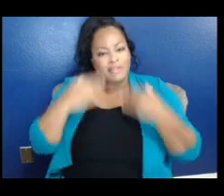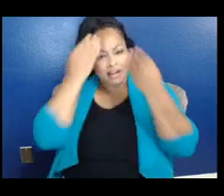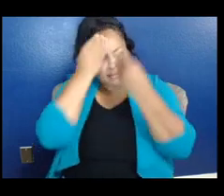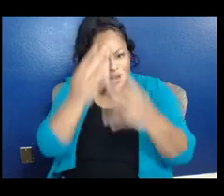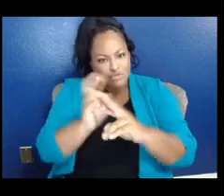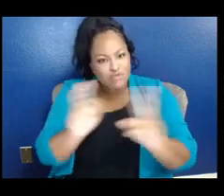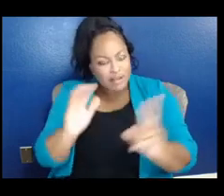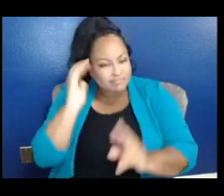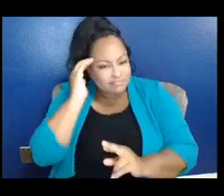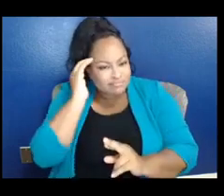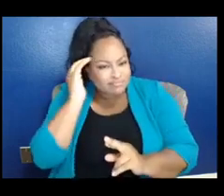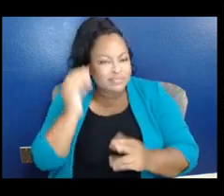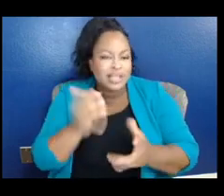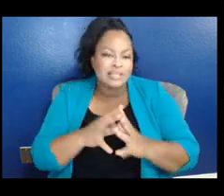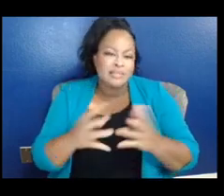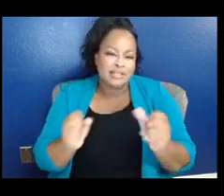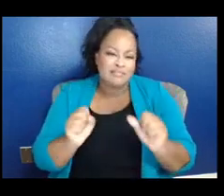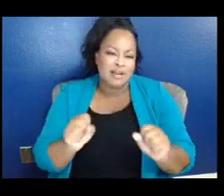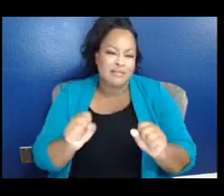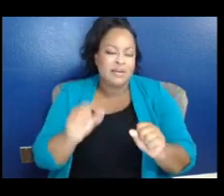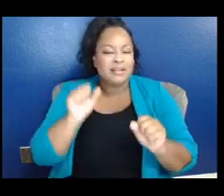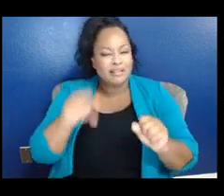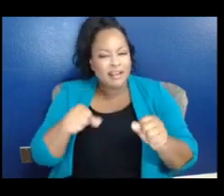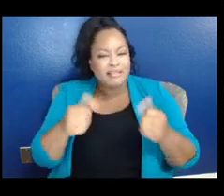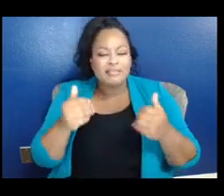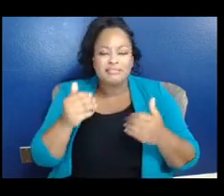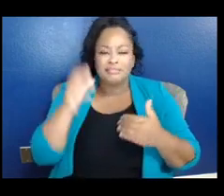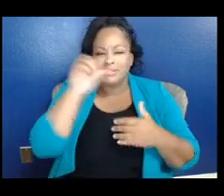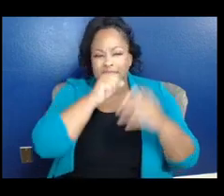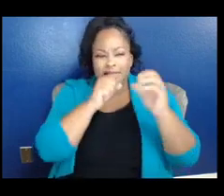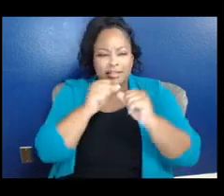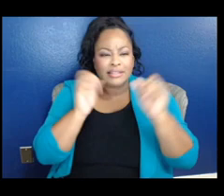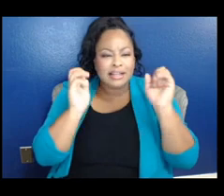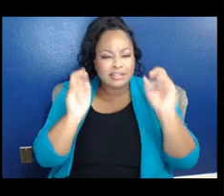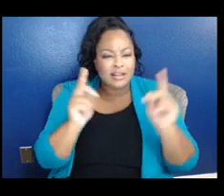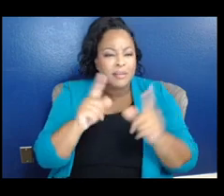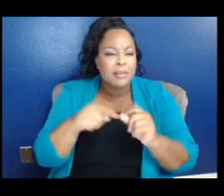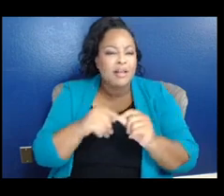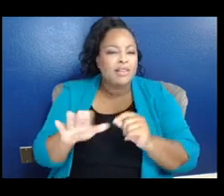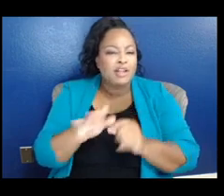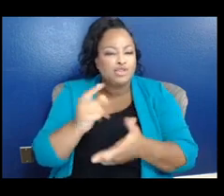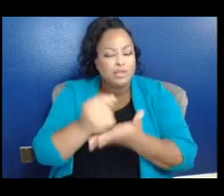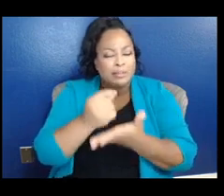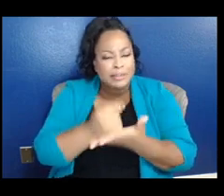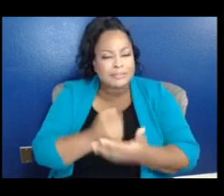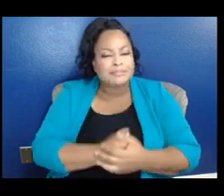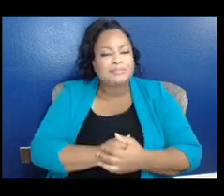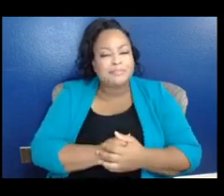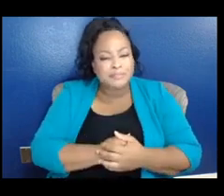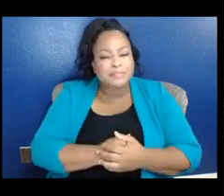with the information as much as possible so they can make educated decisions about their treatment.